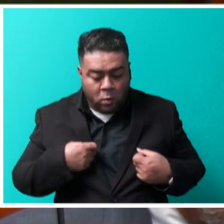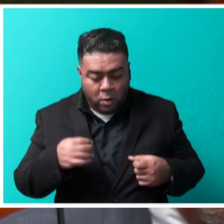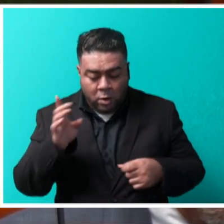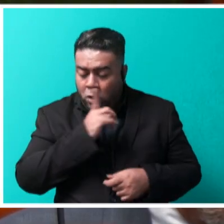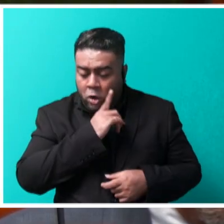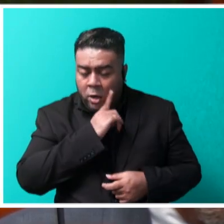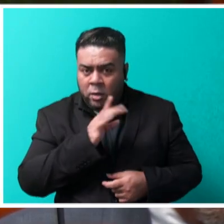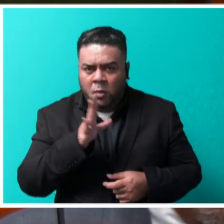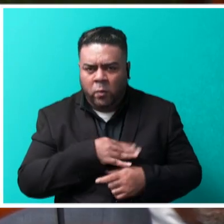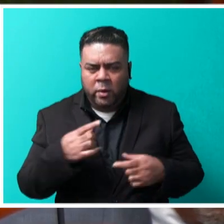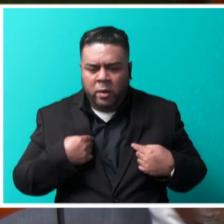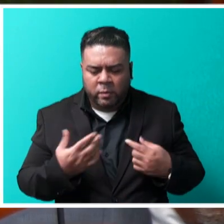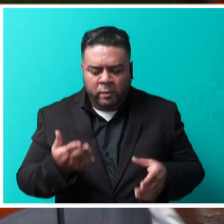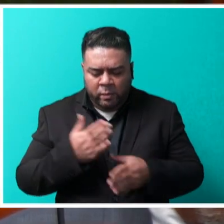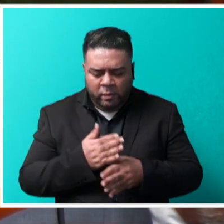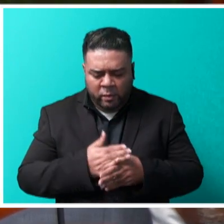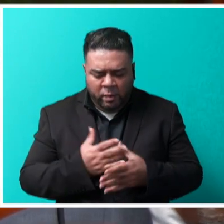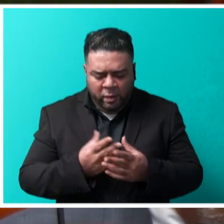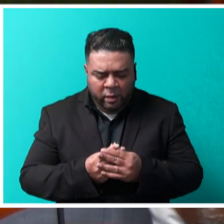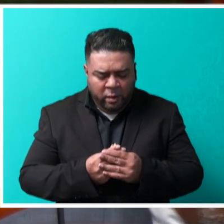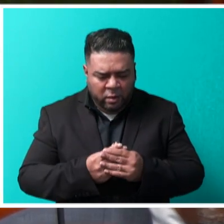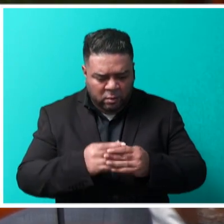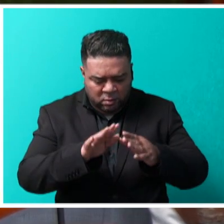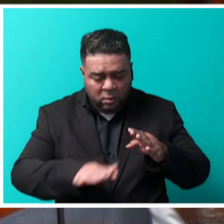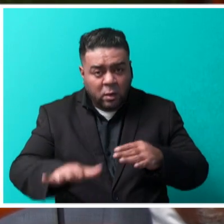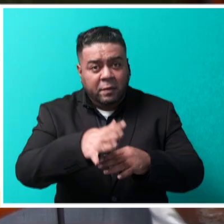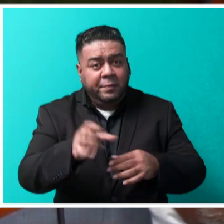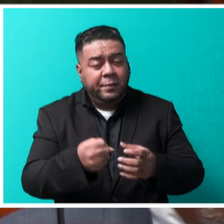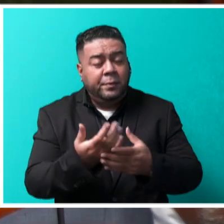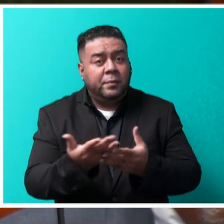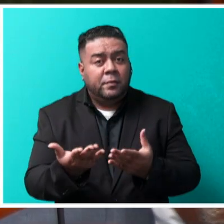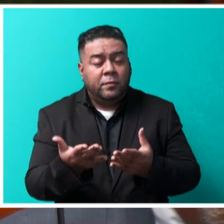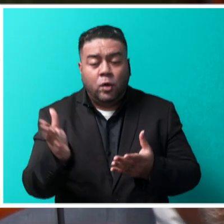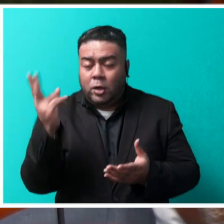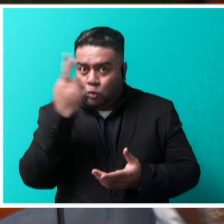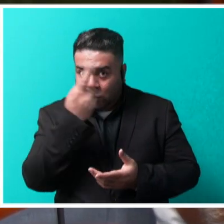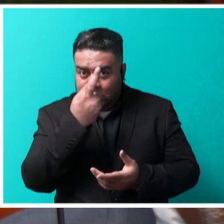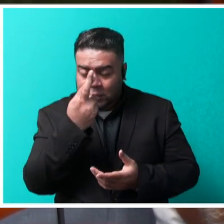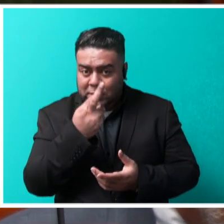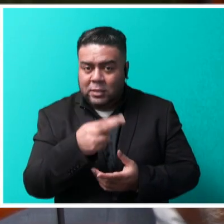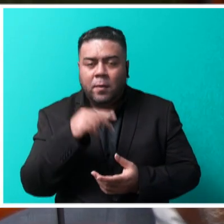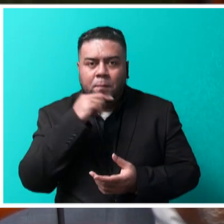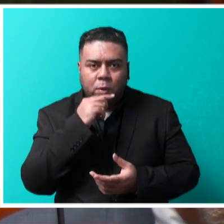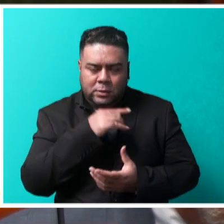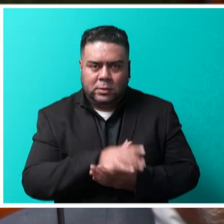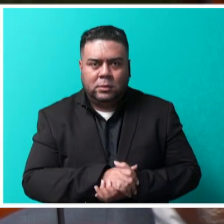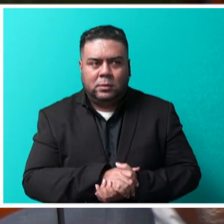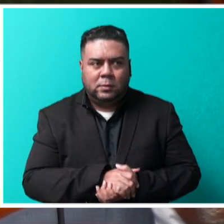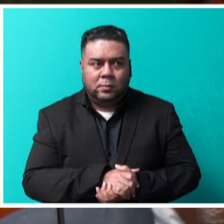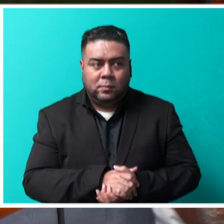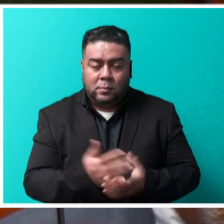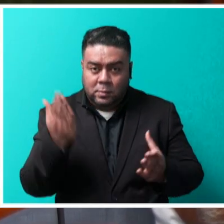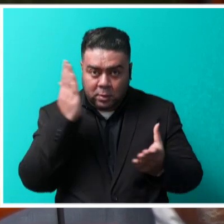we are simultaneously working with stakeholders to design targeted programs for at-risk adolescent boys. In